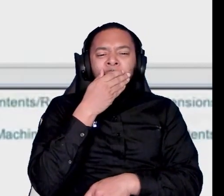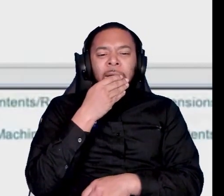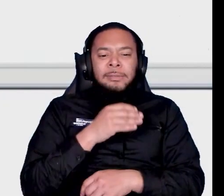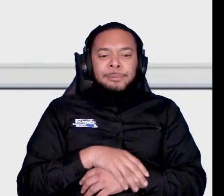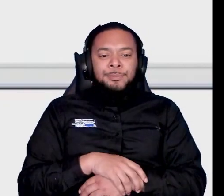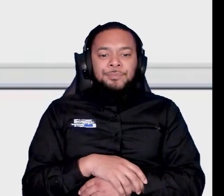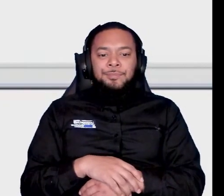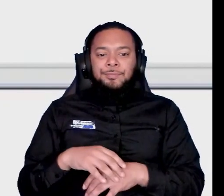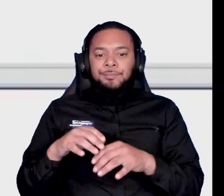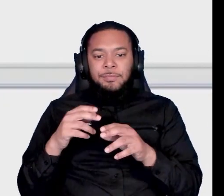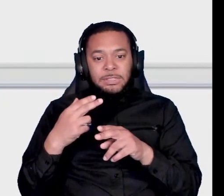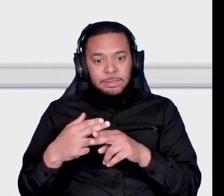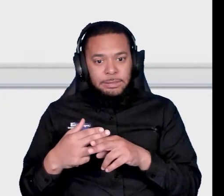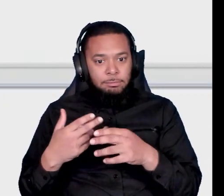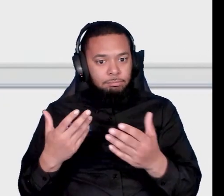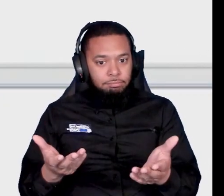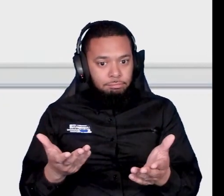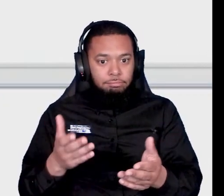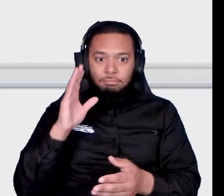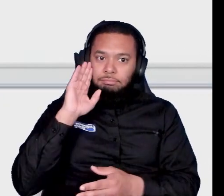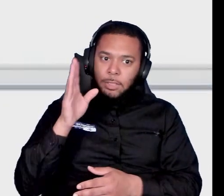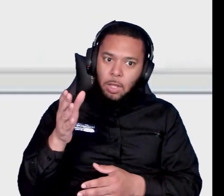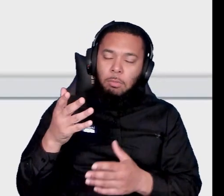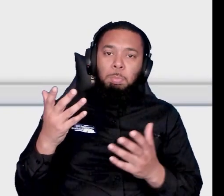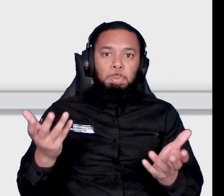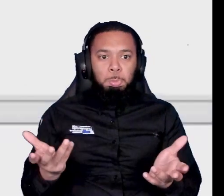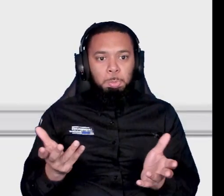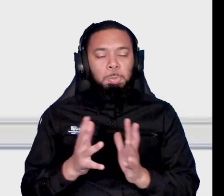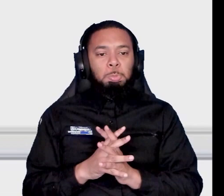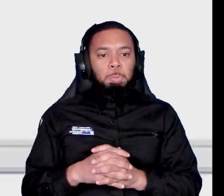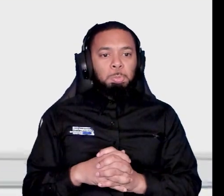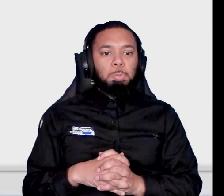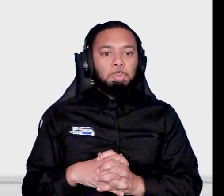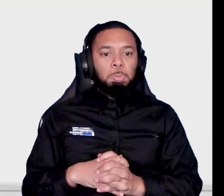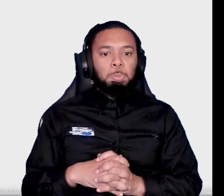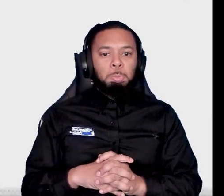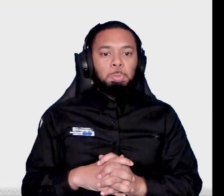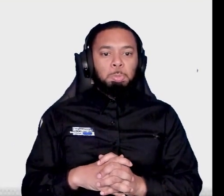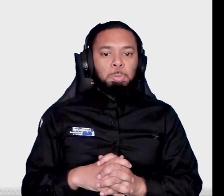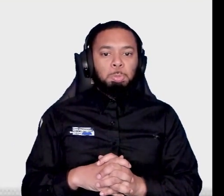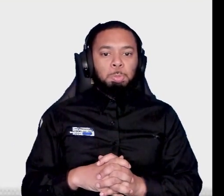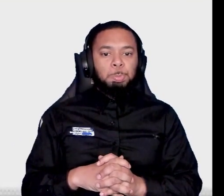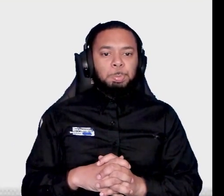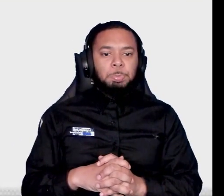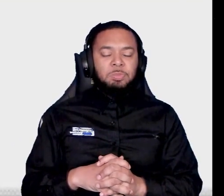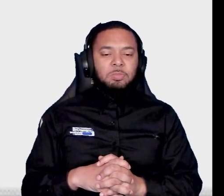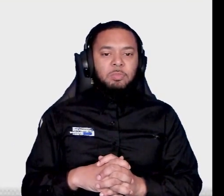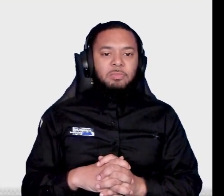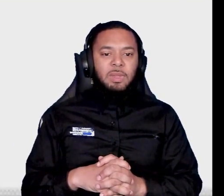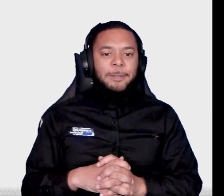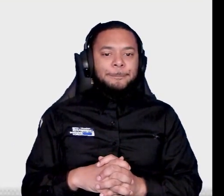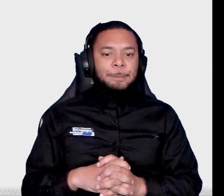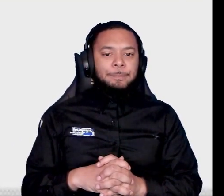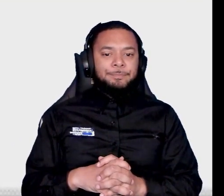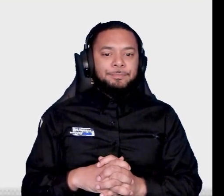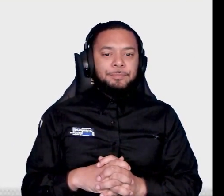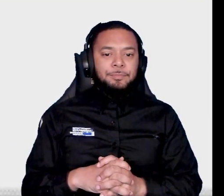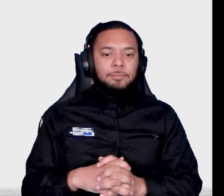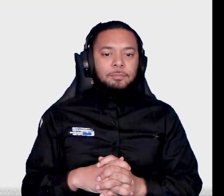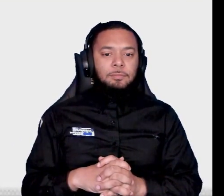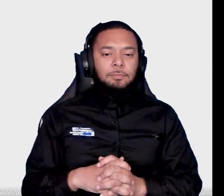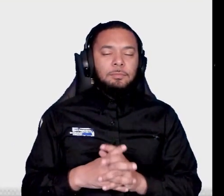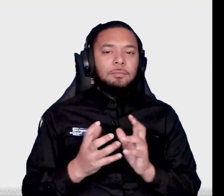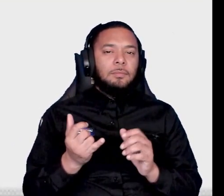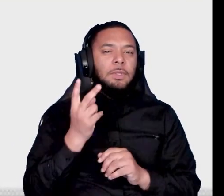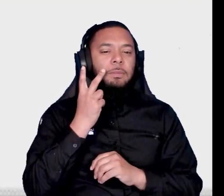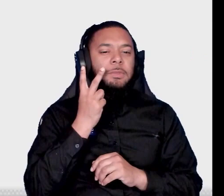name and it says hello. But I'm going to just get some more information here and see if there's